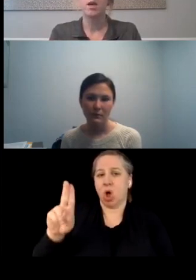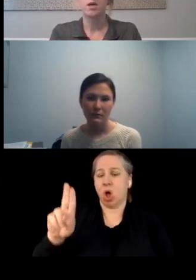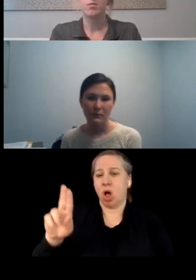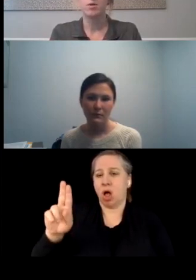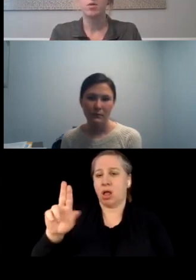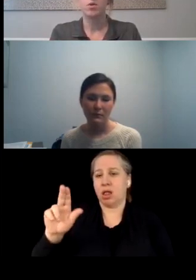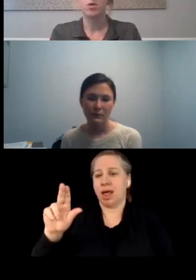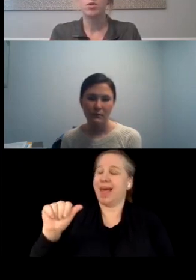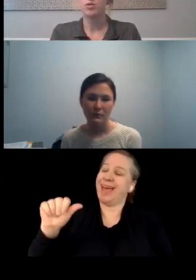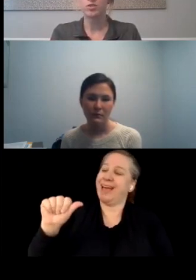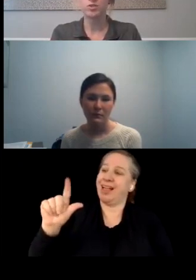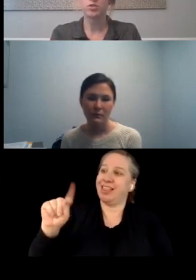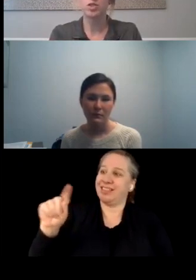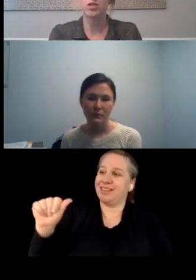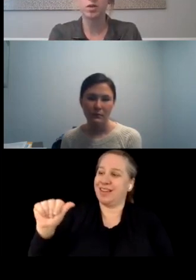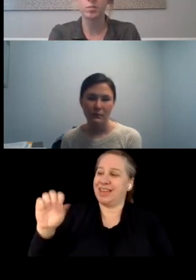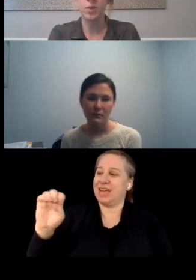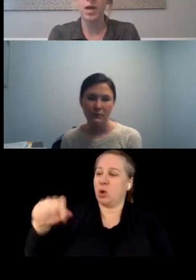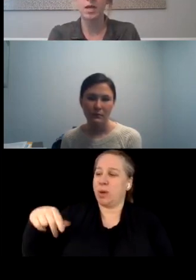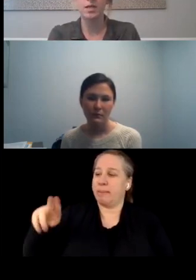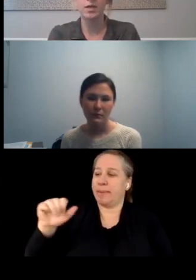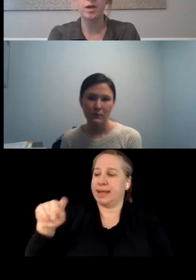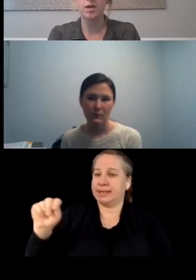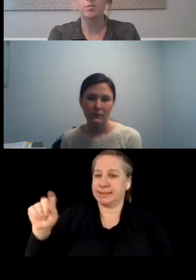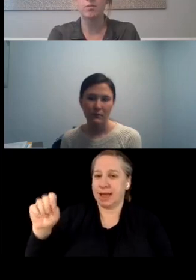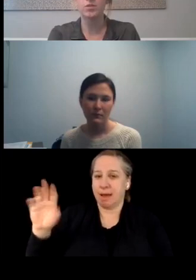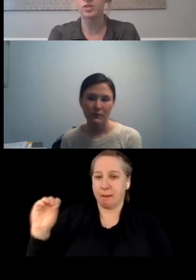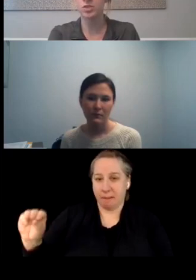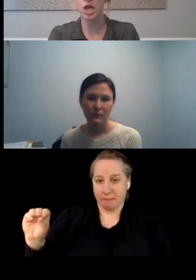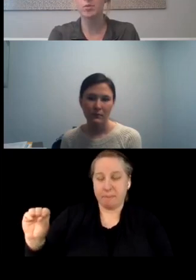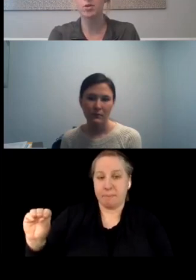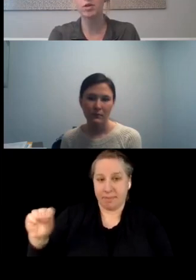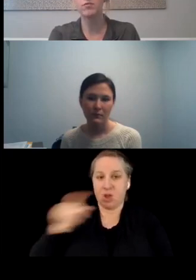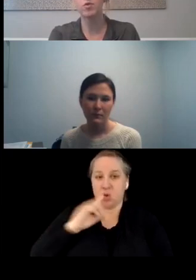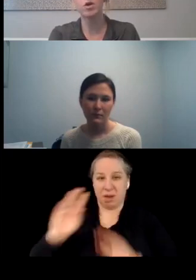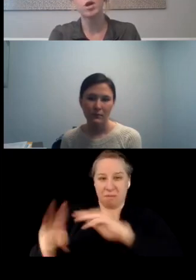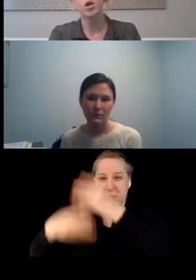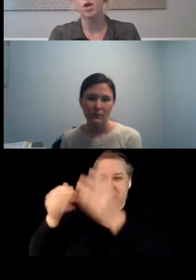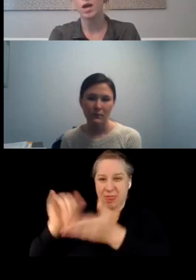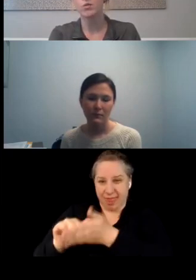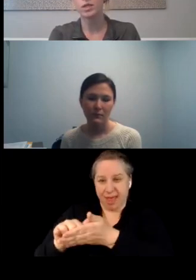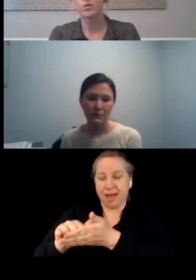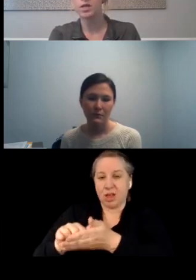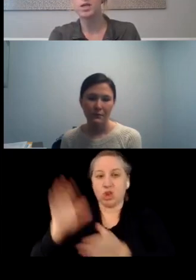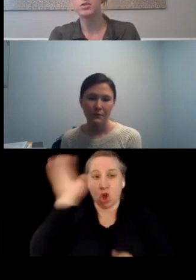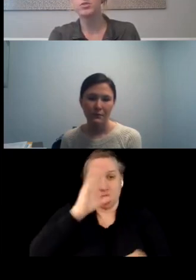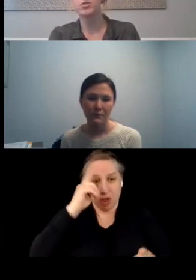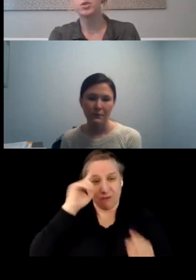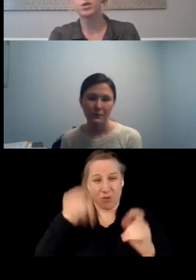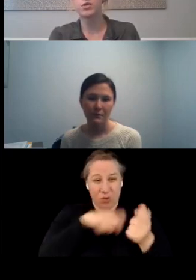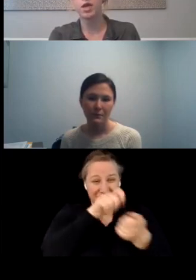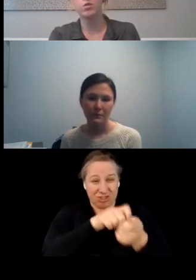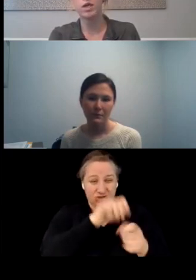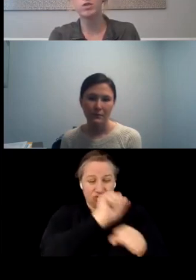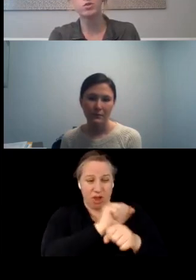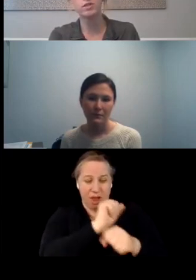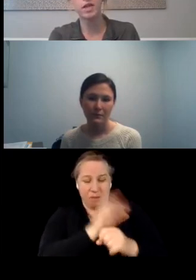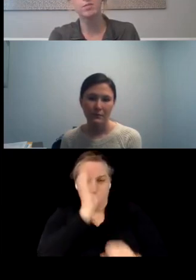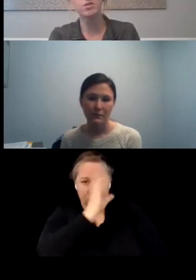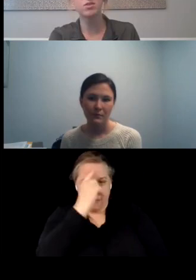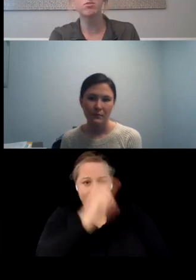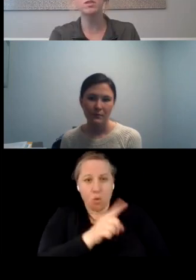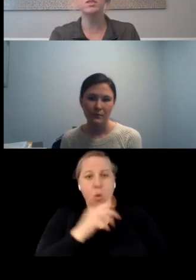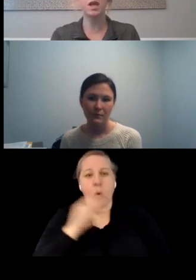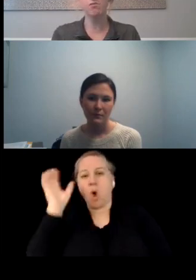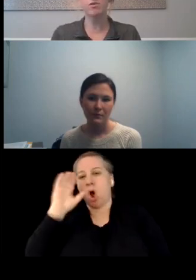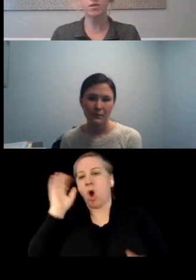see. You can search either by just the job you're looking for, or I really recommend searching under that locations